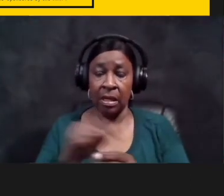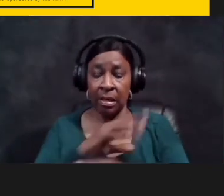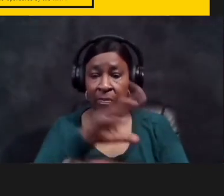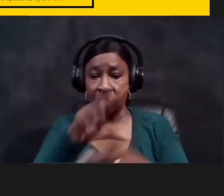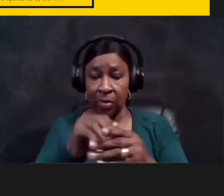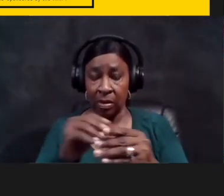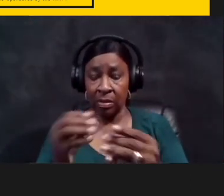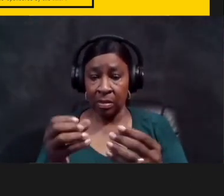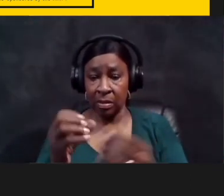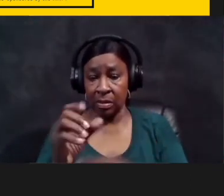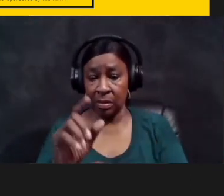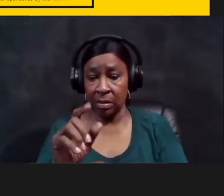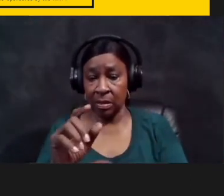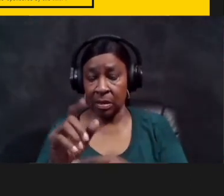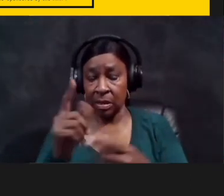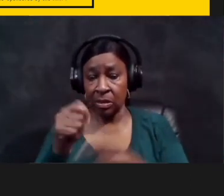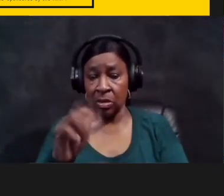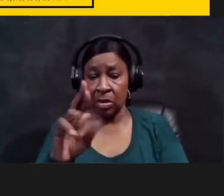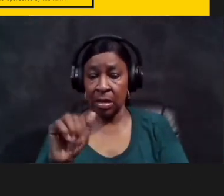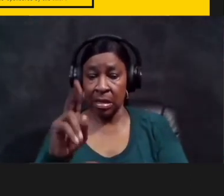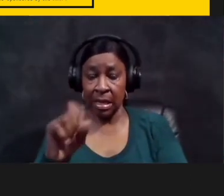transnational. So let me